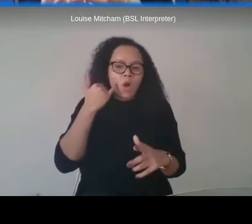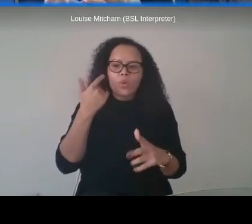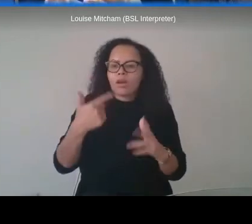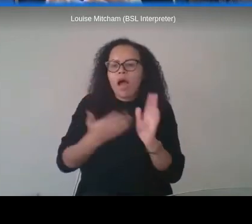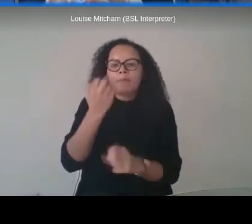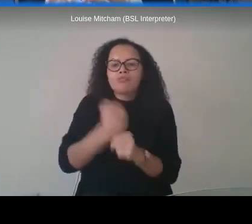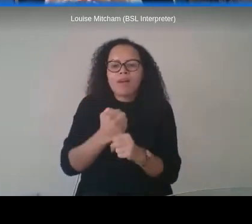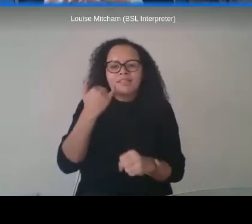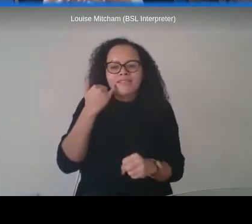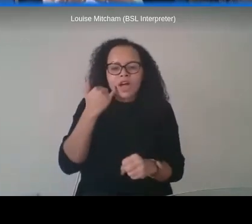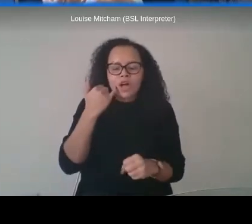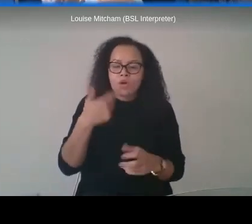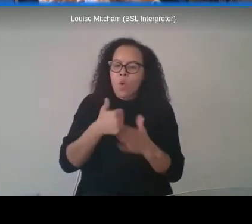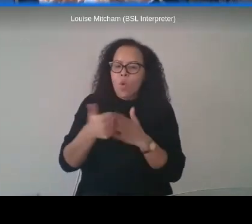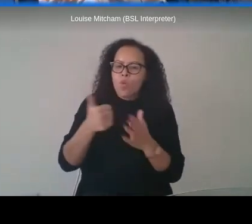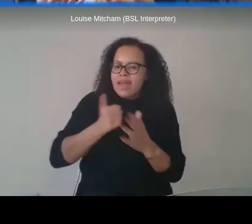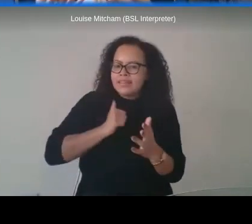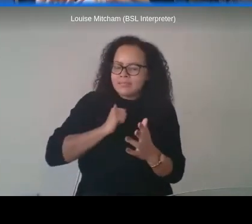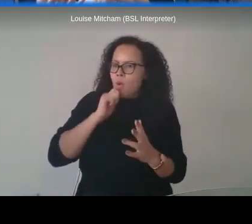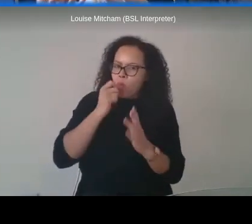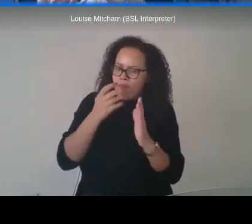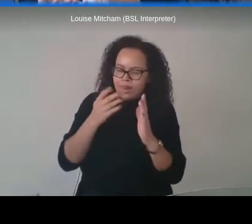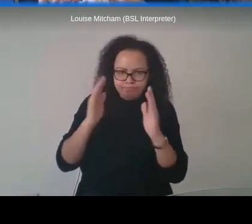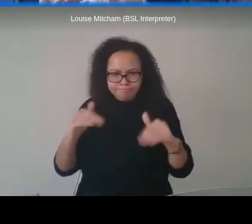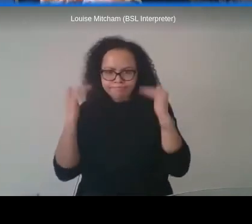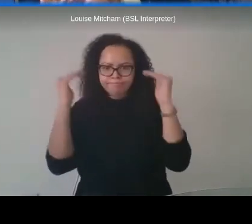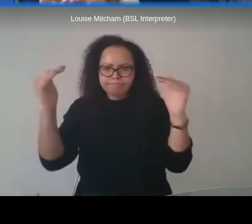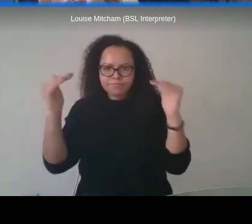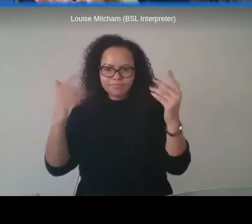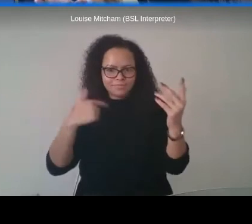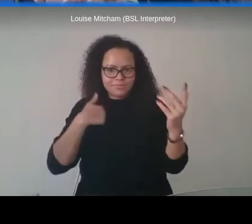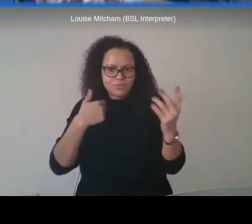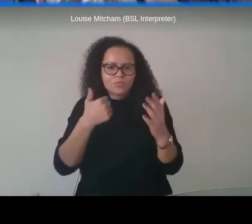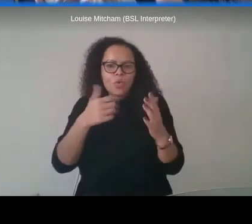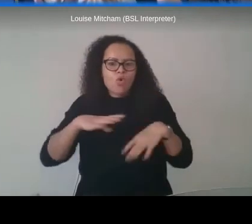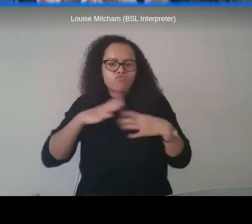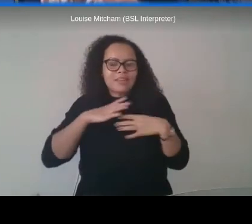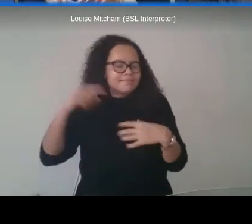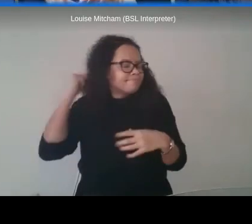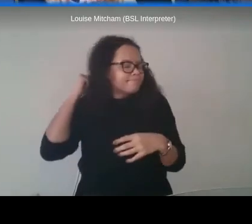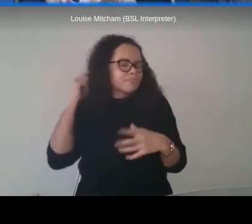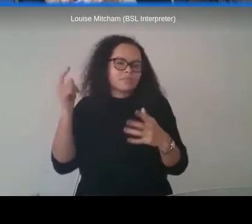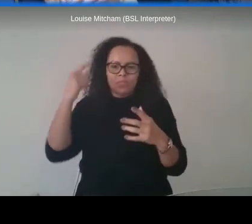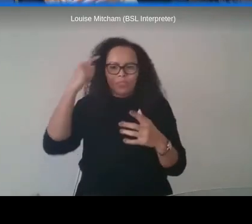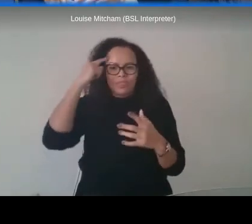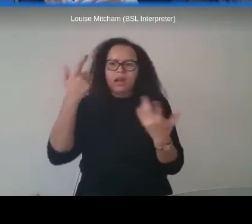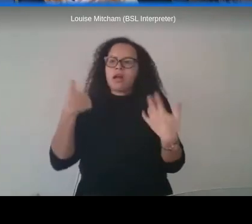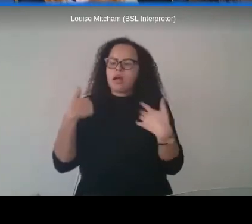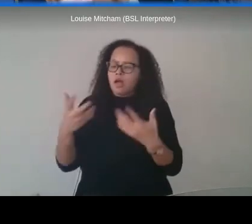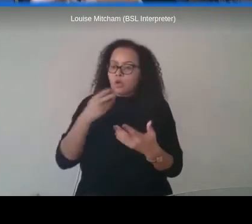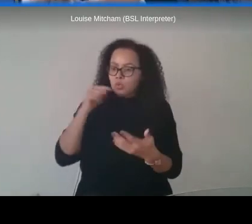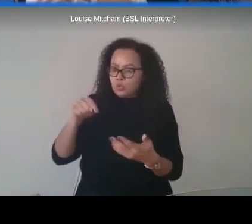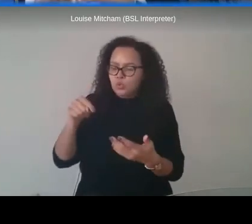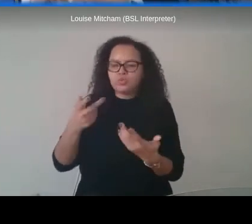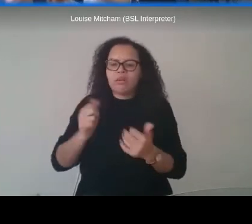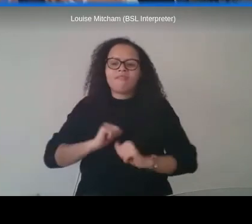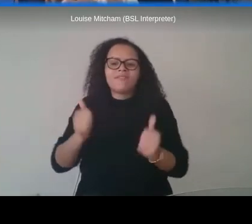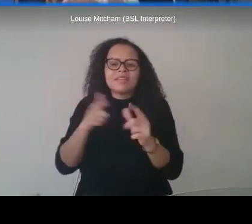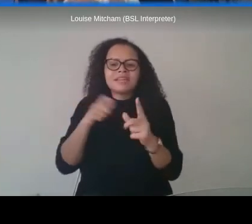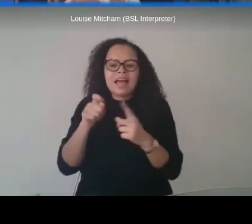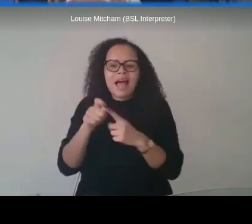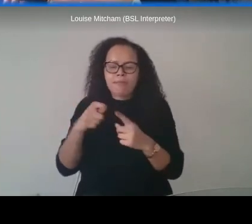when we sit down with this technology, we have this presumption thinking, this is going to be the best experience of this fitness app. And it may